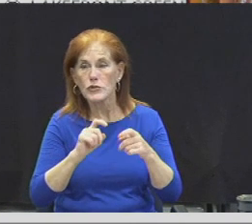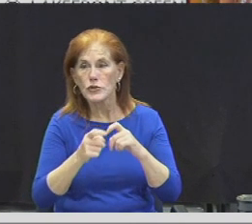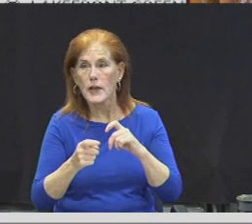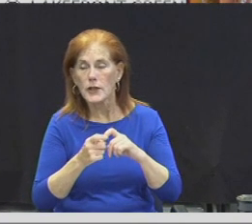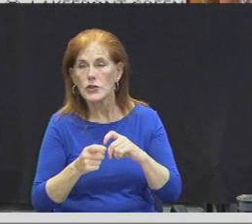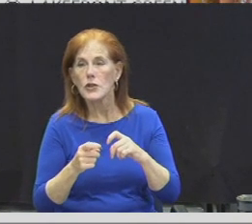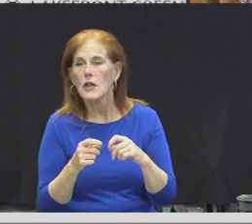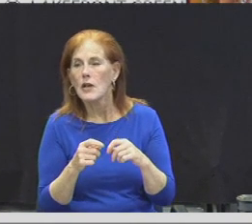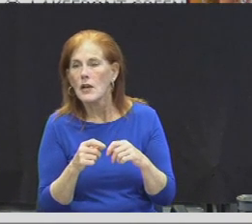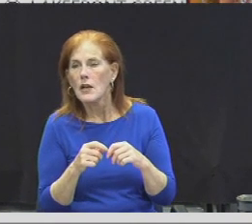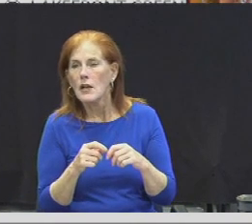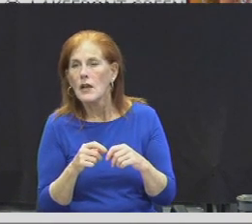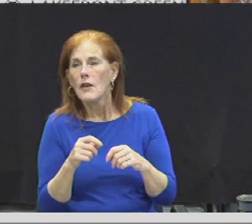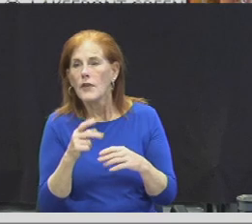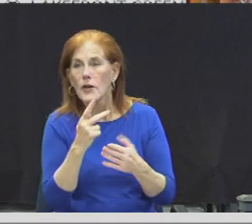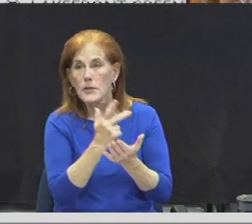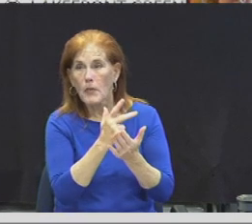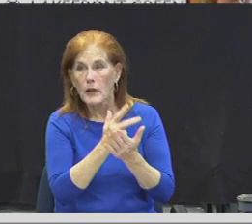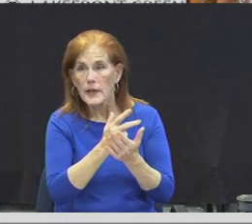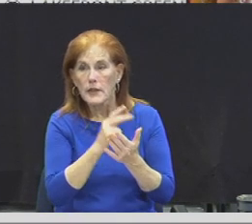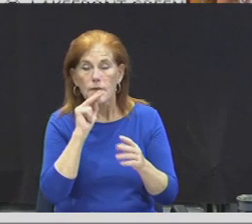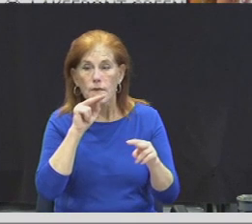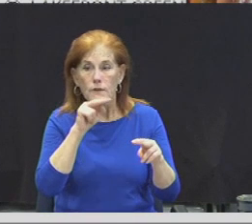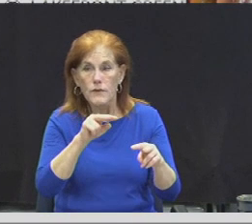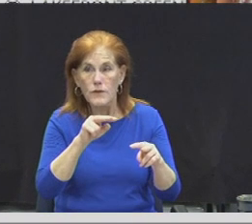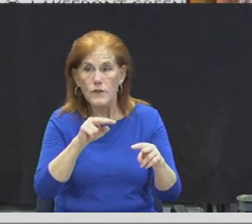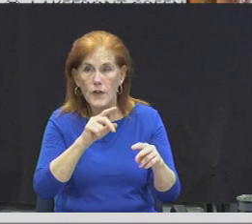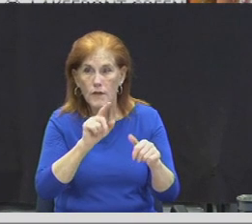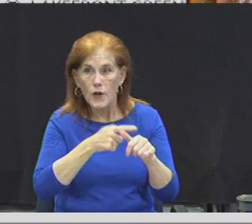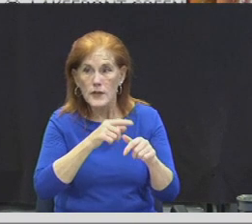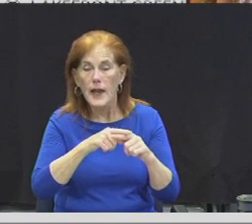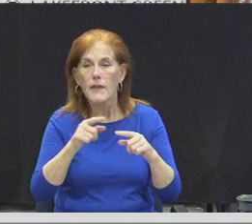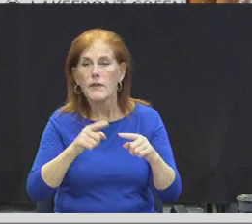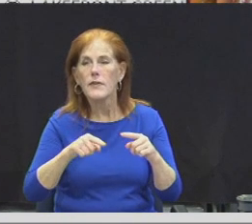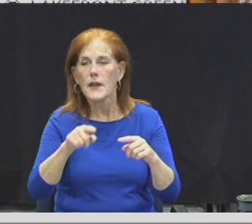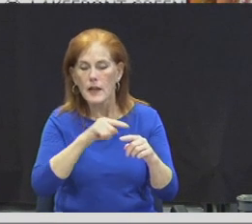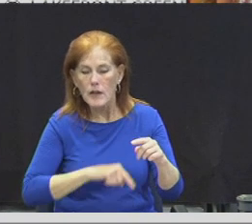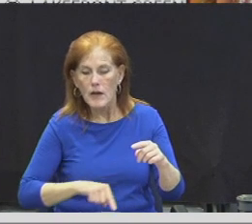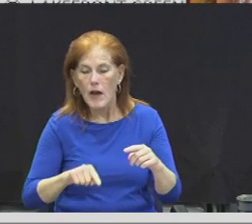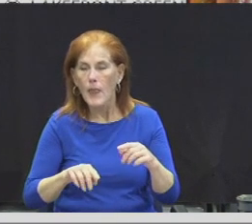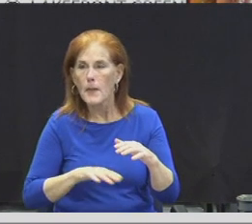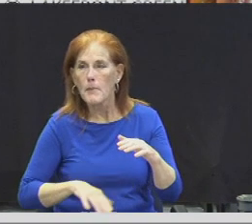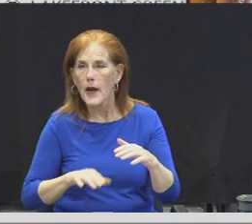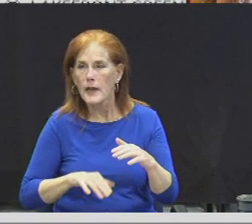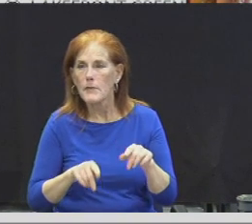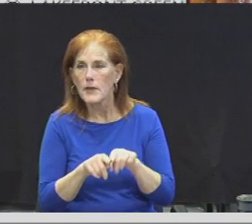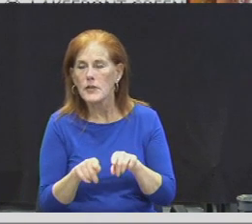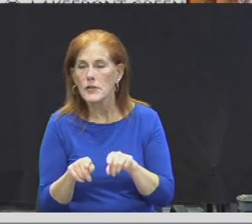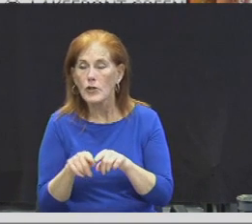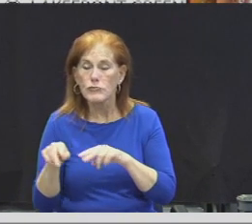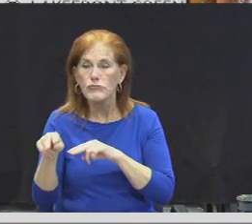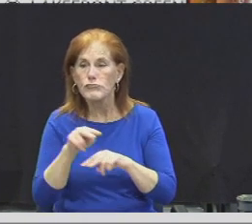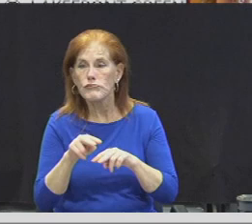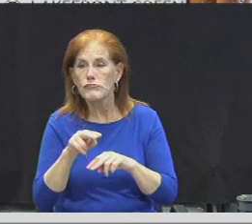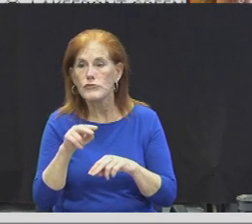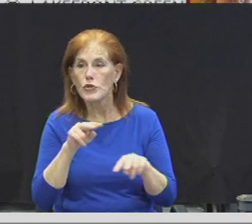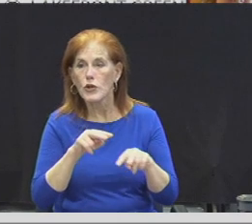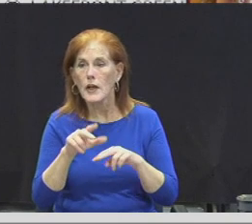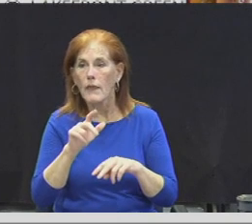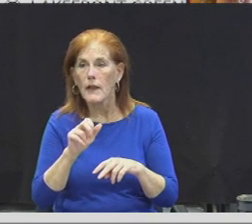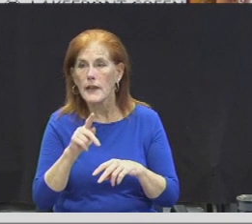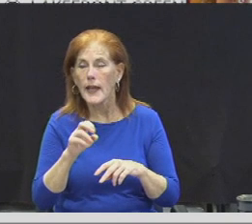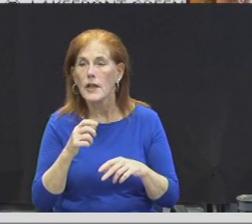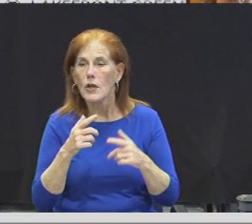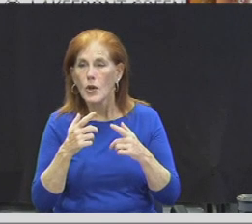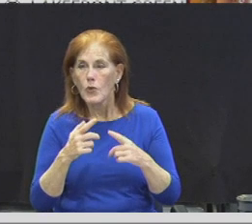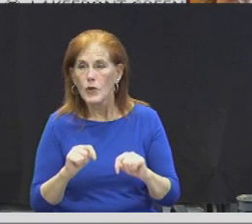first overlook, and there's access to the bottom. There's a small lawn overlooking the lake. There's a pier here we're trying to bring